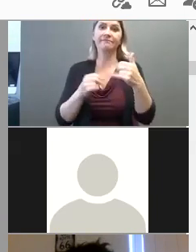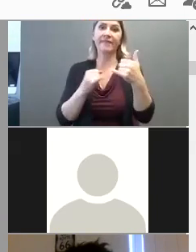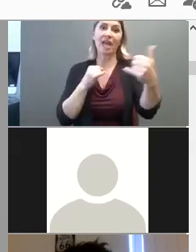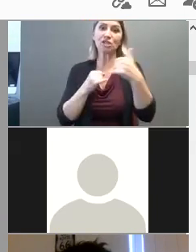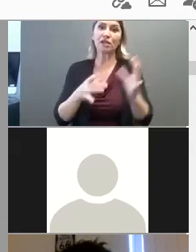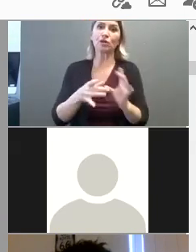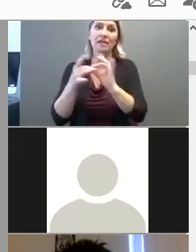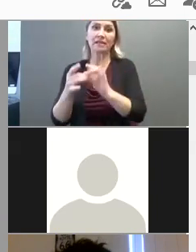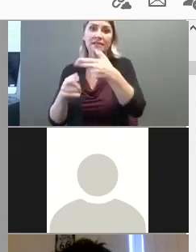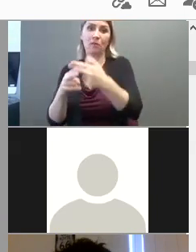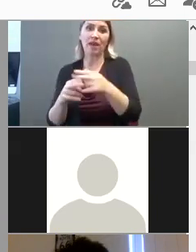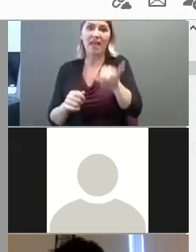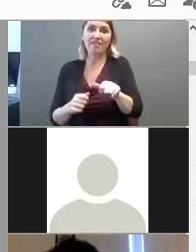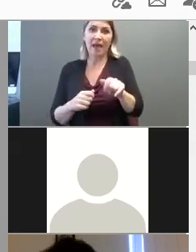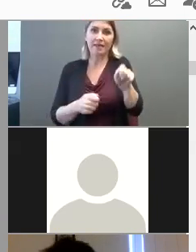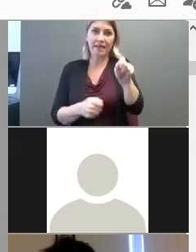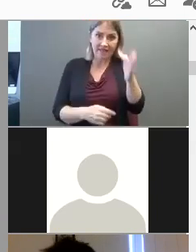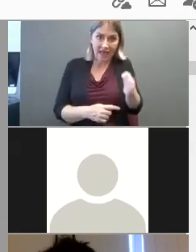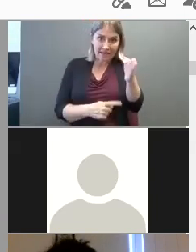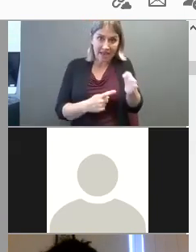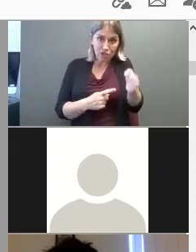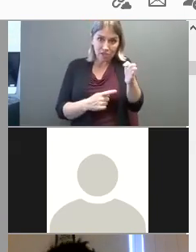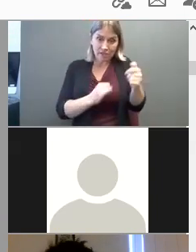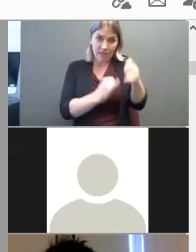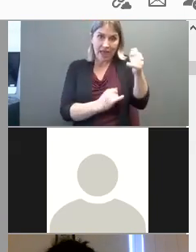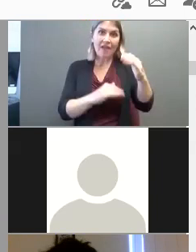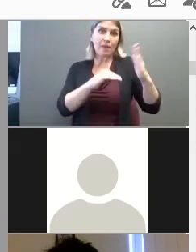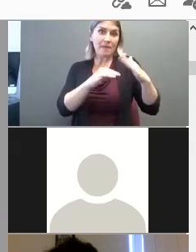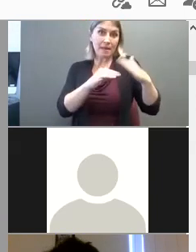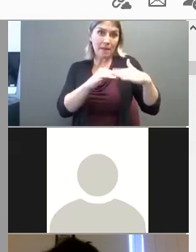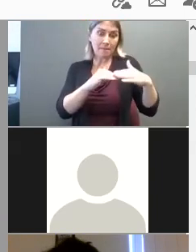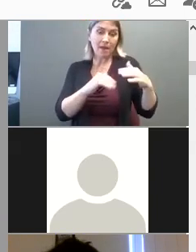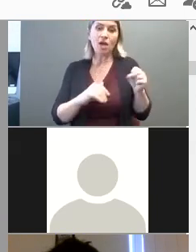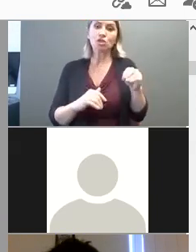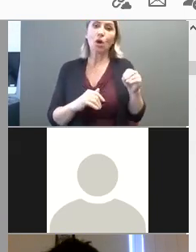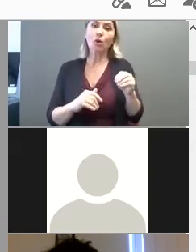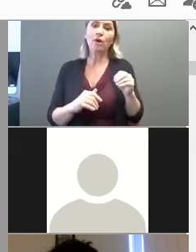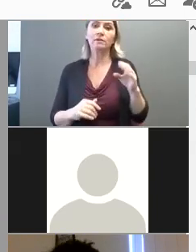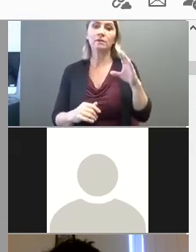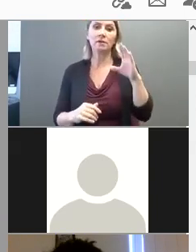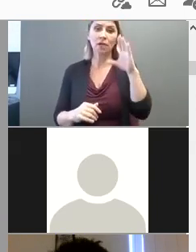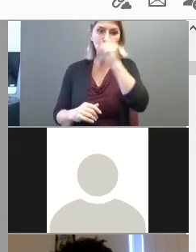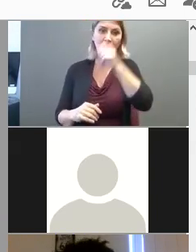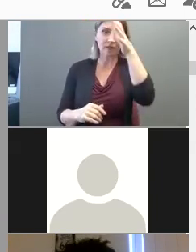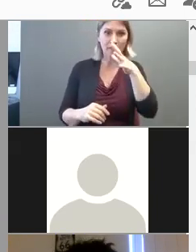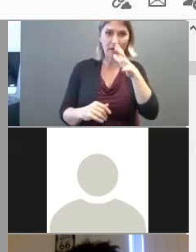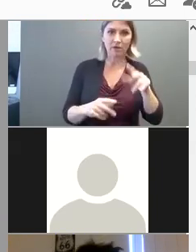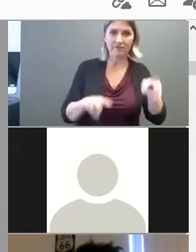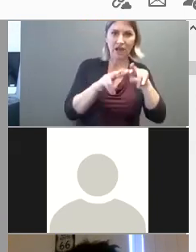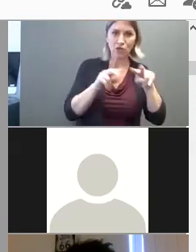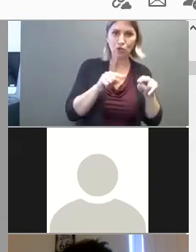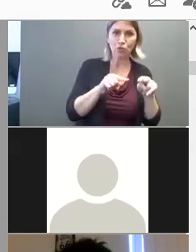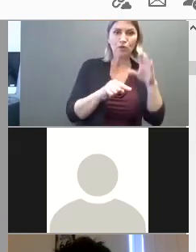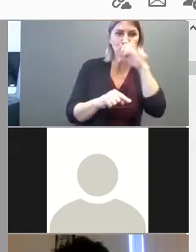that this particular edge was the edge that had the minimum cost. Assume that, don't go with the current value here, just assume